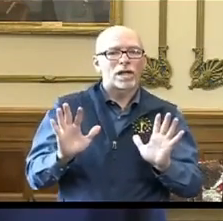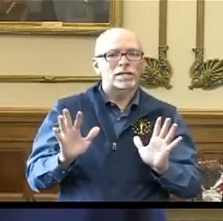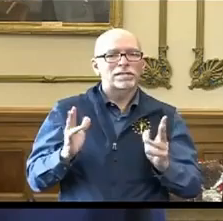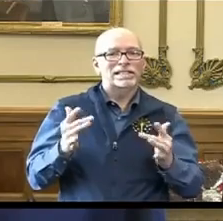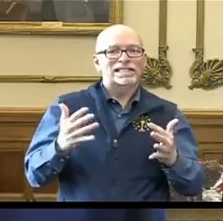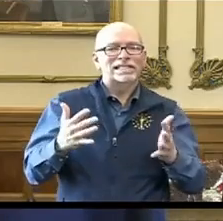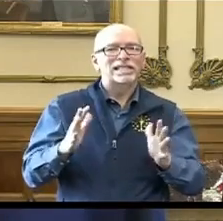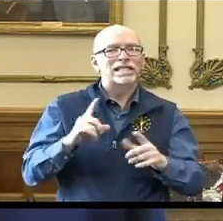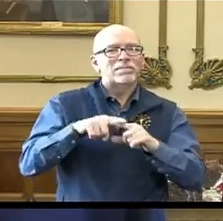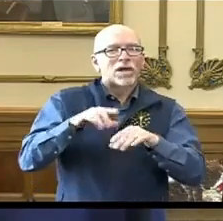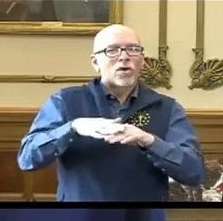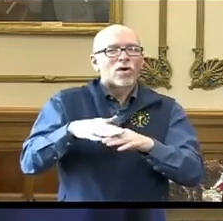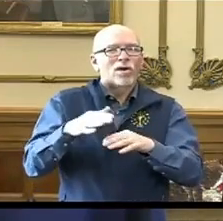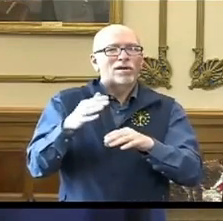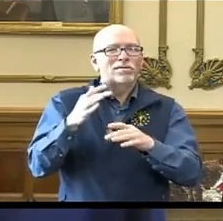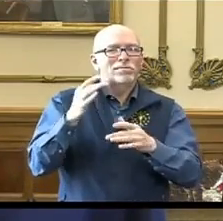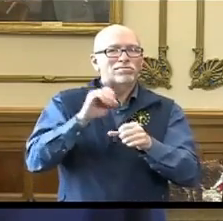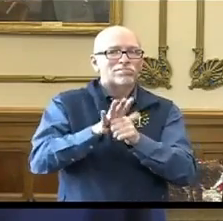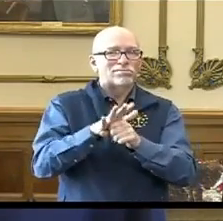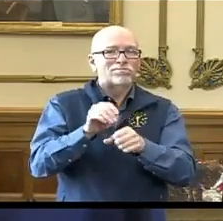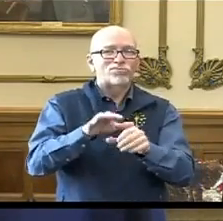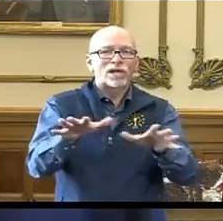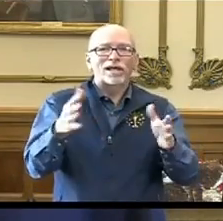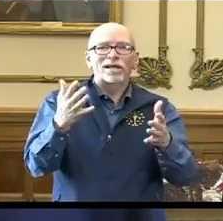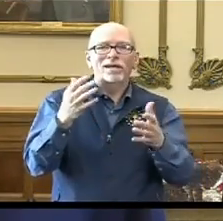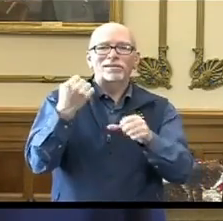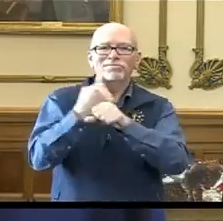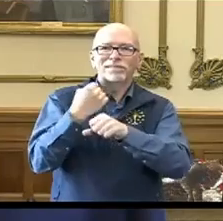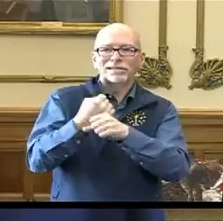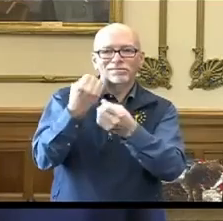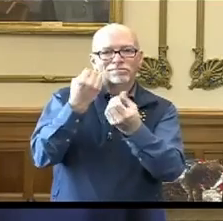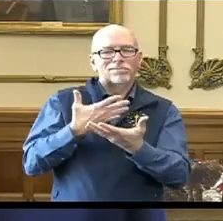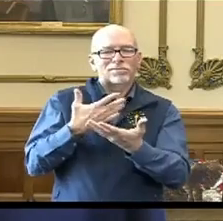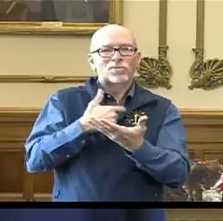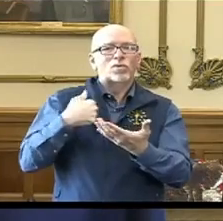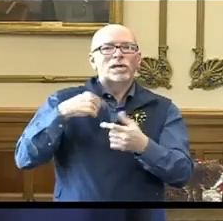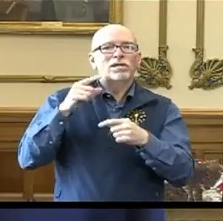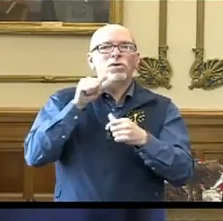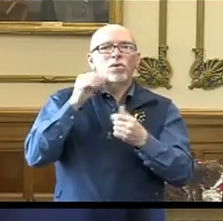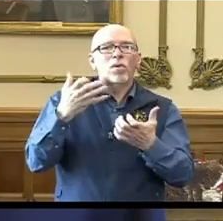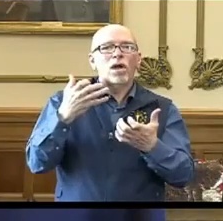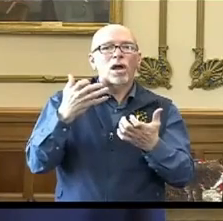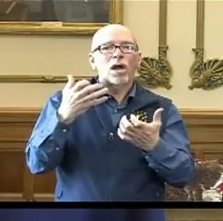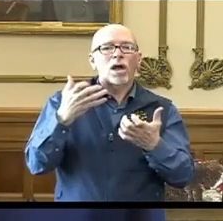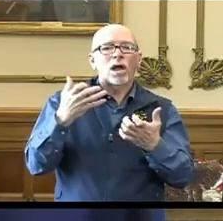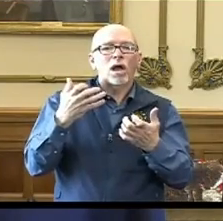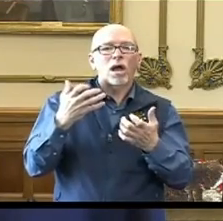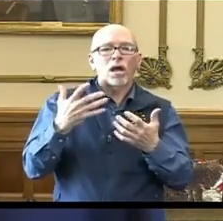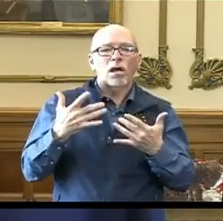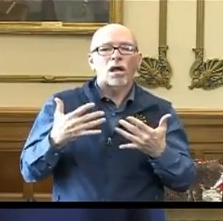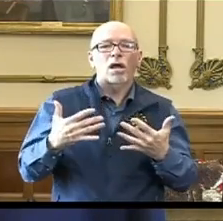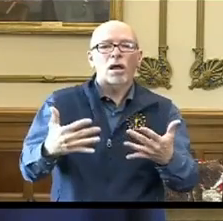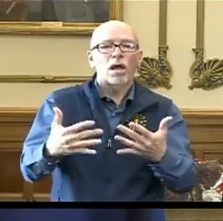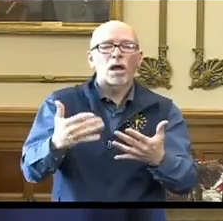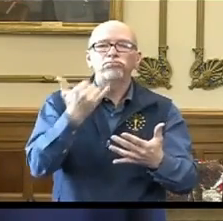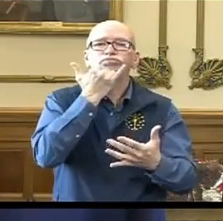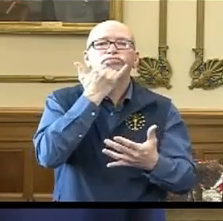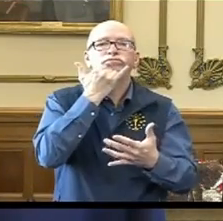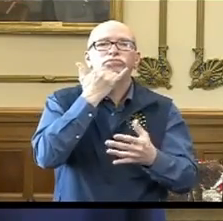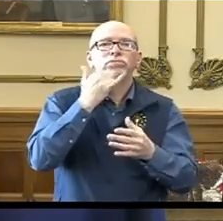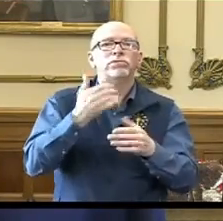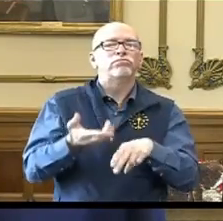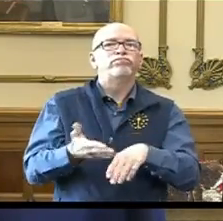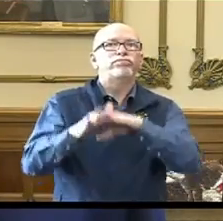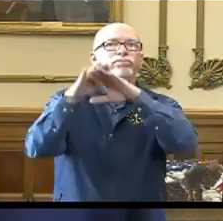the data is telling you to do so that we don't experience a resurgence, so that we continue to see these